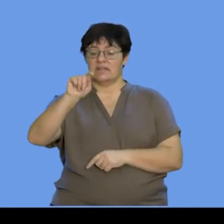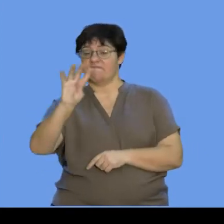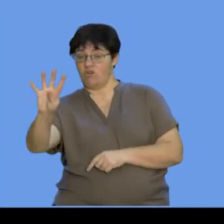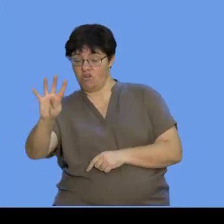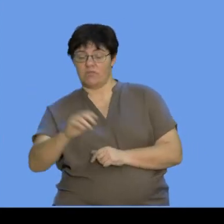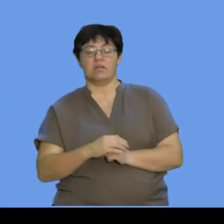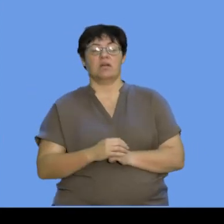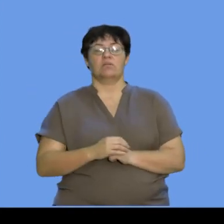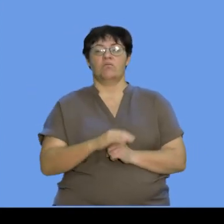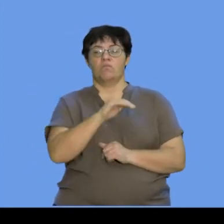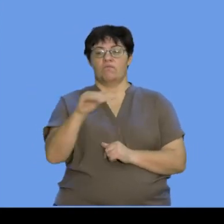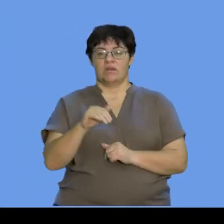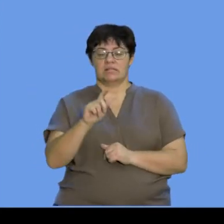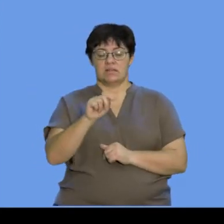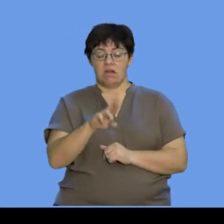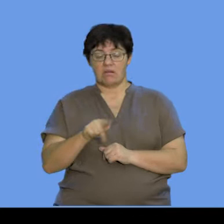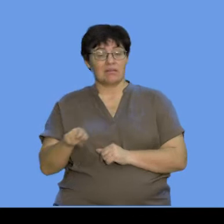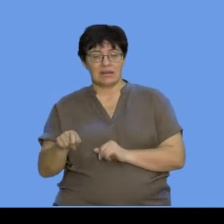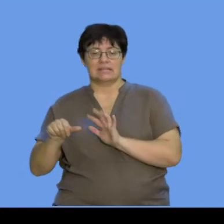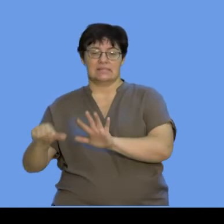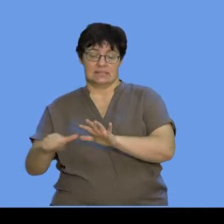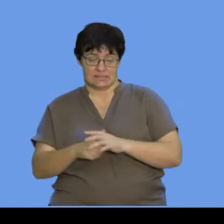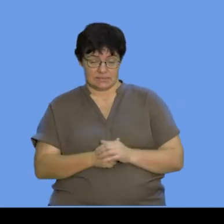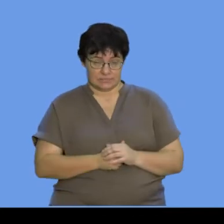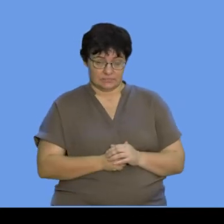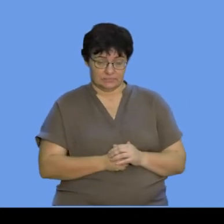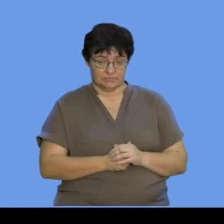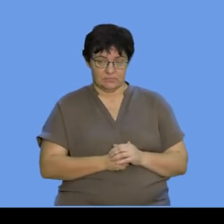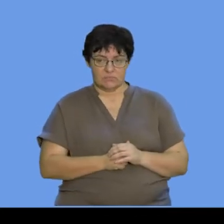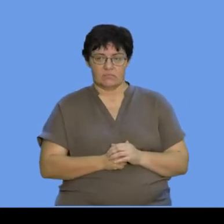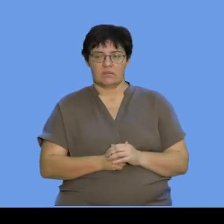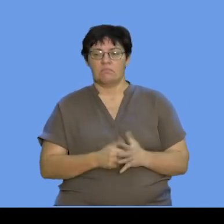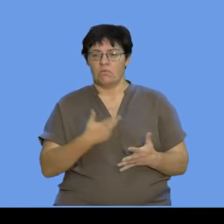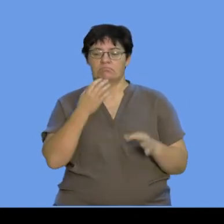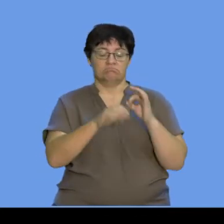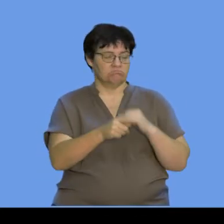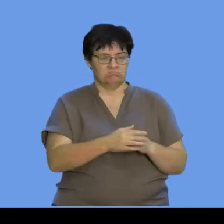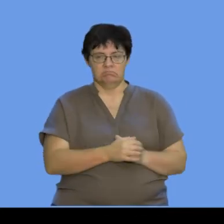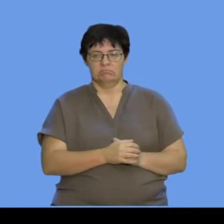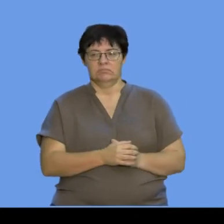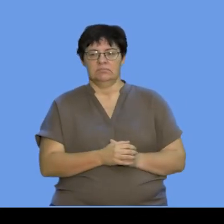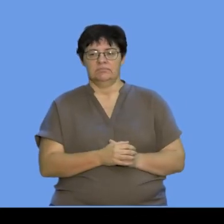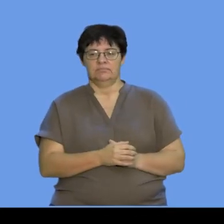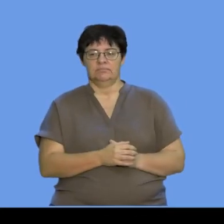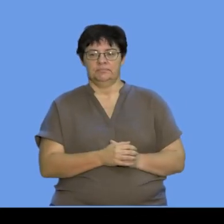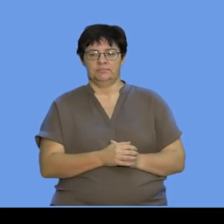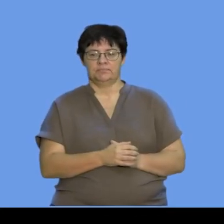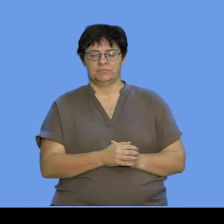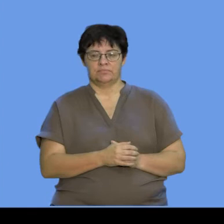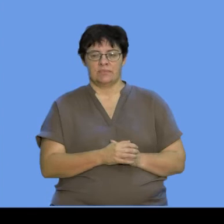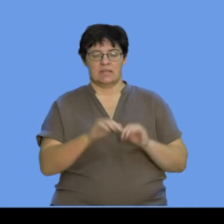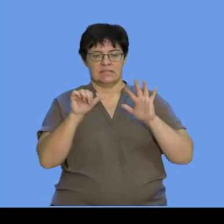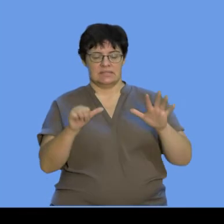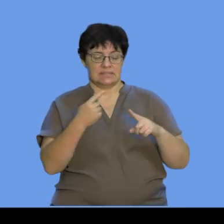4 over my TR was 6. Then you simplify this. I will then have the